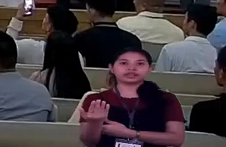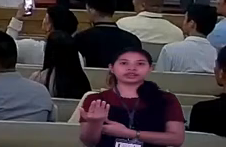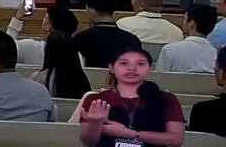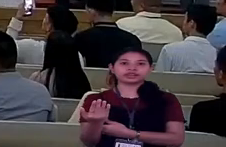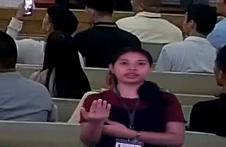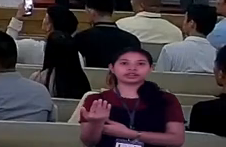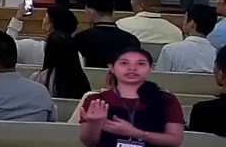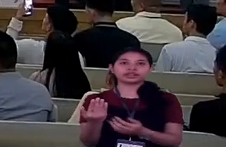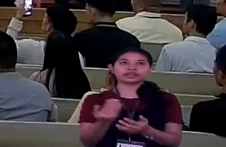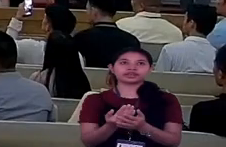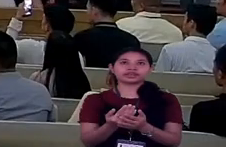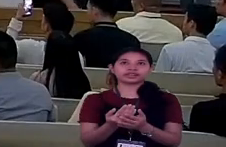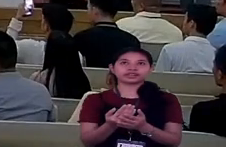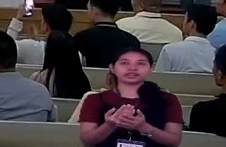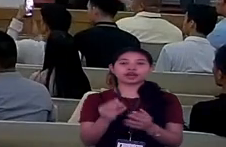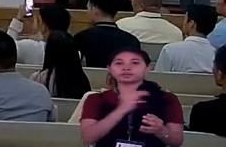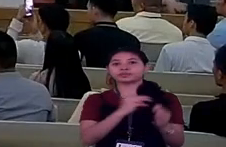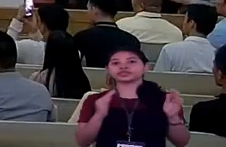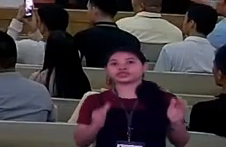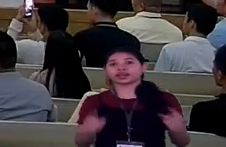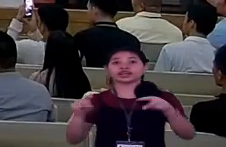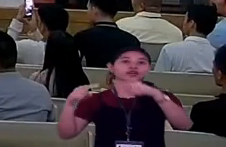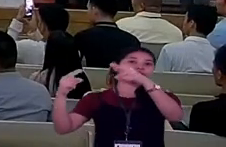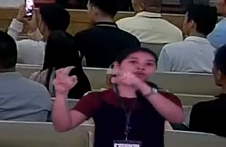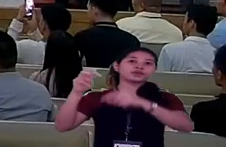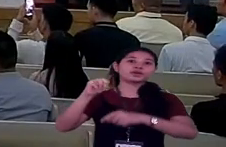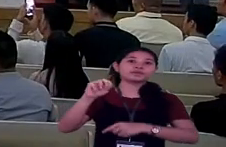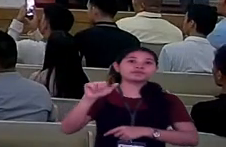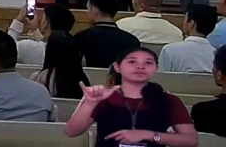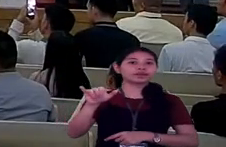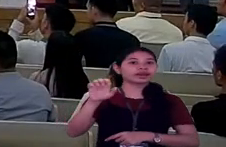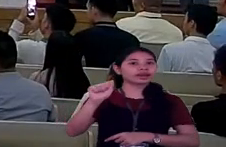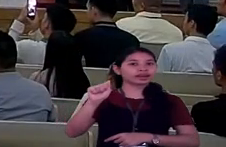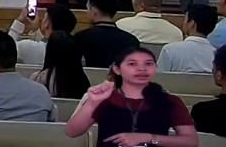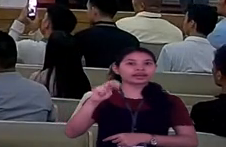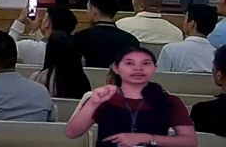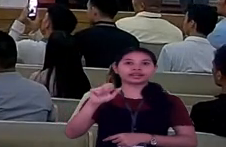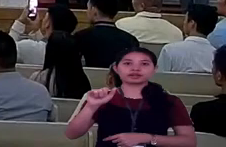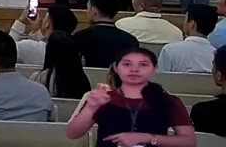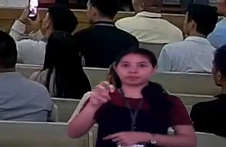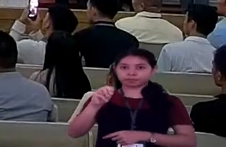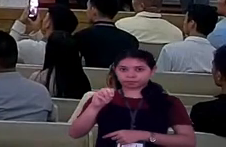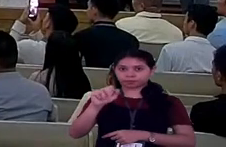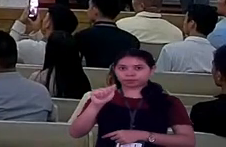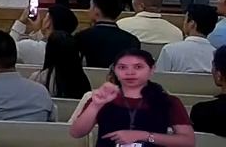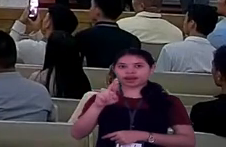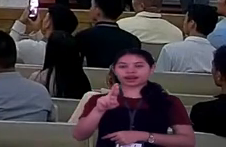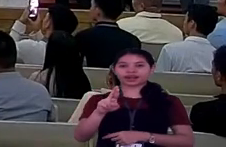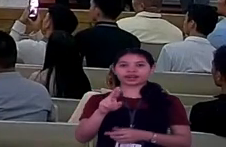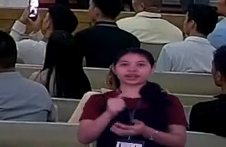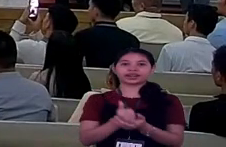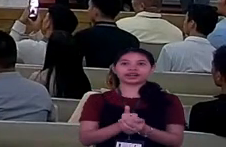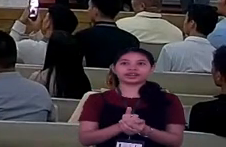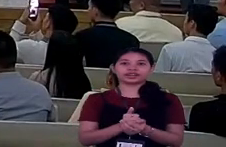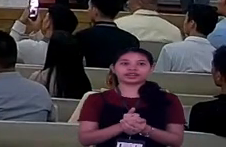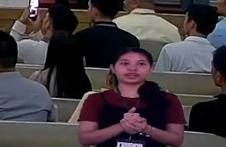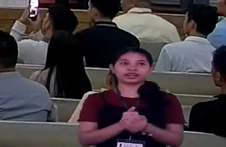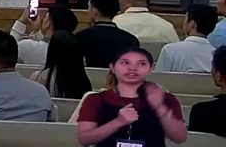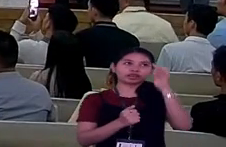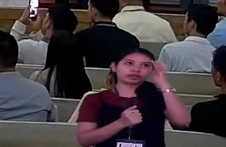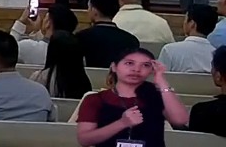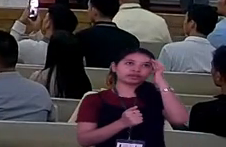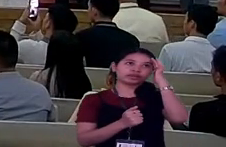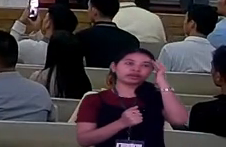going to Myanmar, partnering with missionary Yolaine, sent out by Bethany Baptist Church, Makati, under the leadership